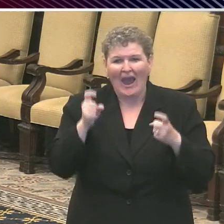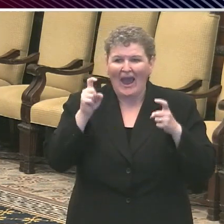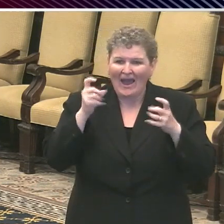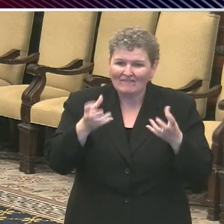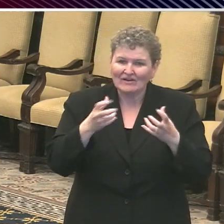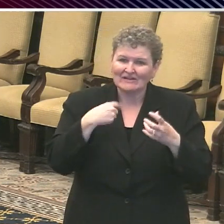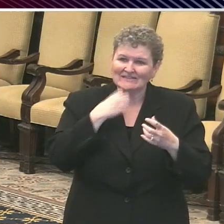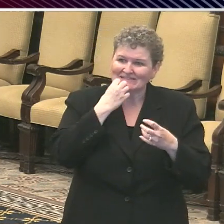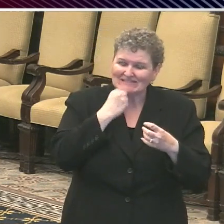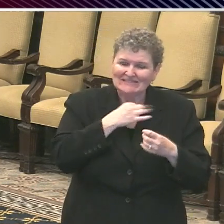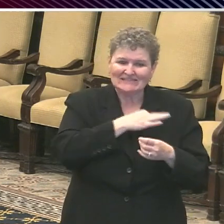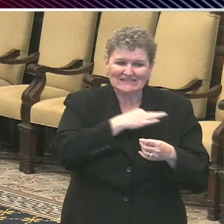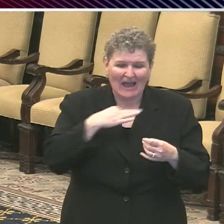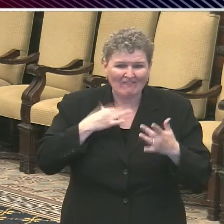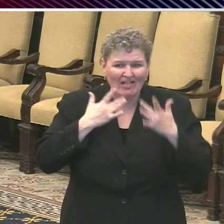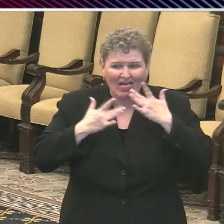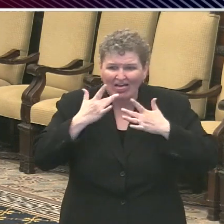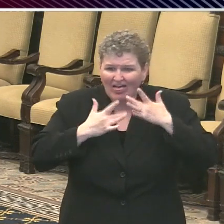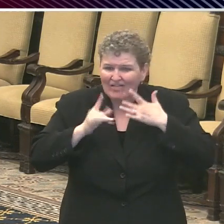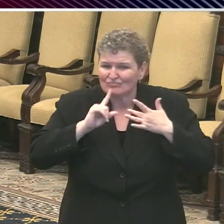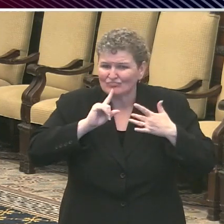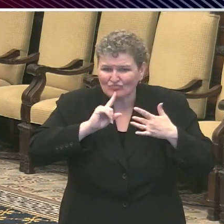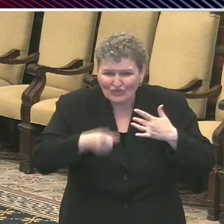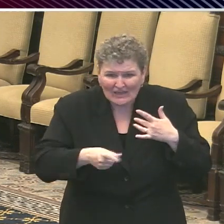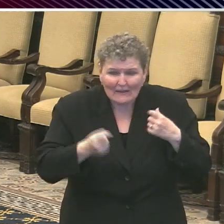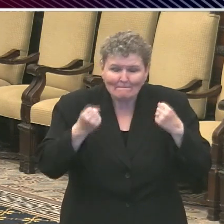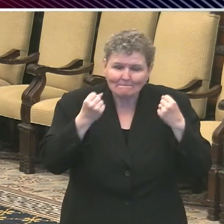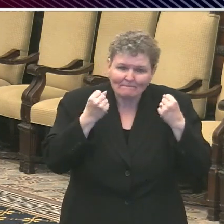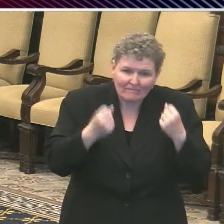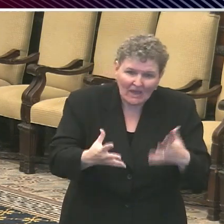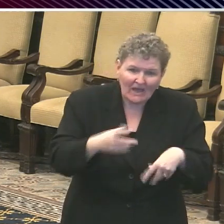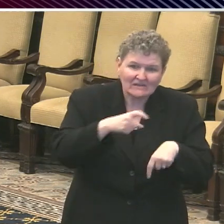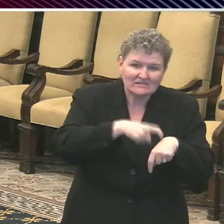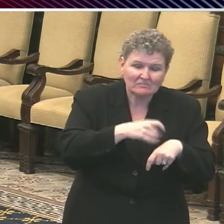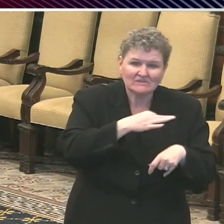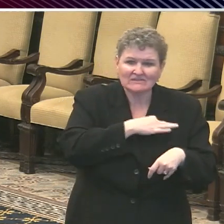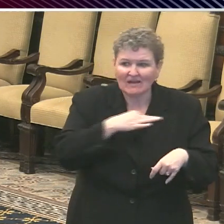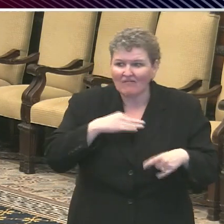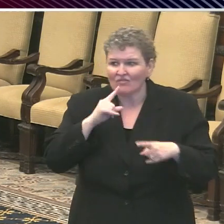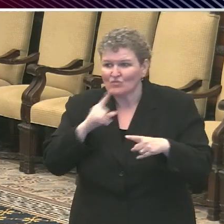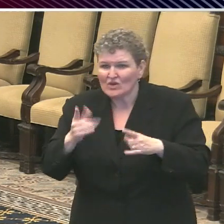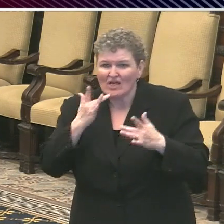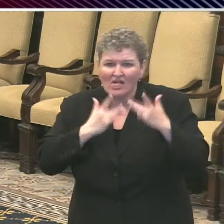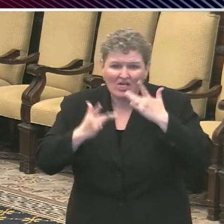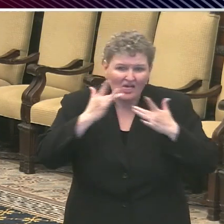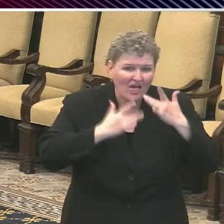levels. As we talked about a number of times, we've had staffing shortages in our sanitation crews